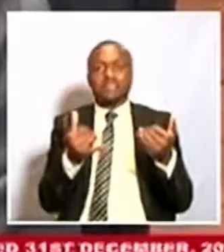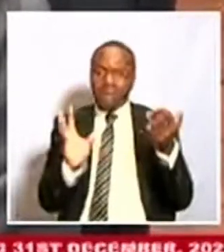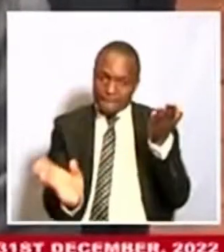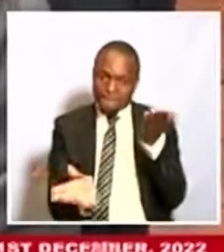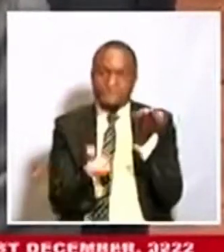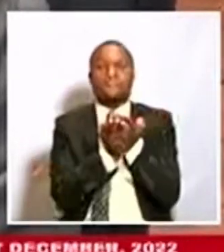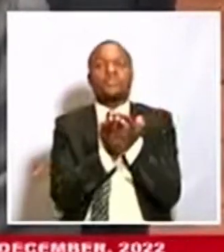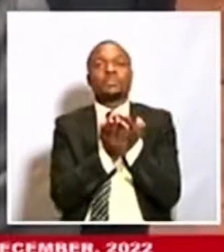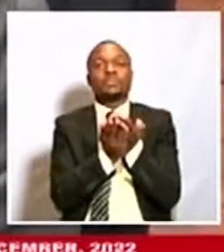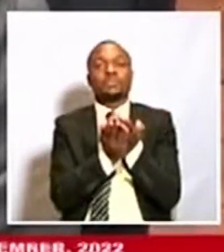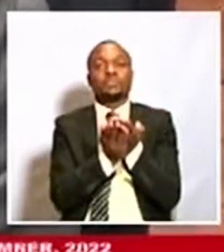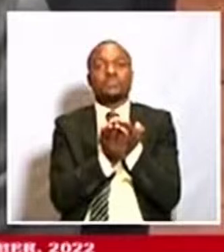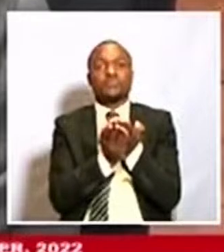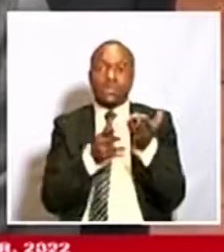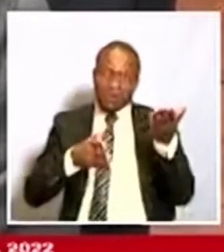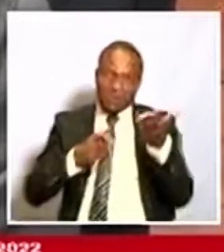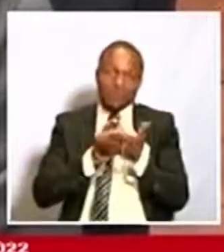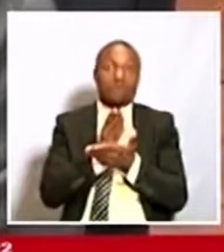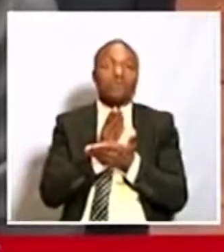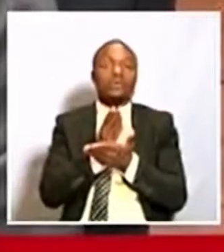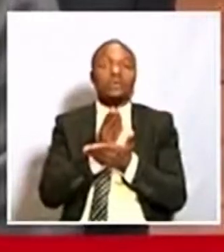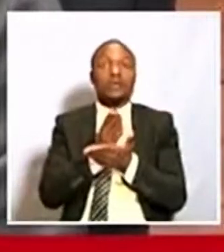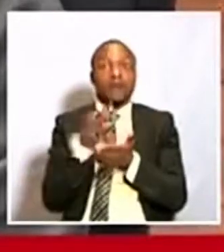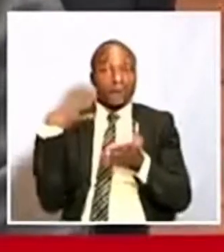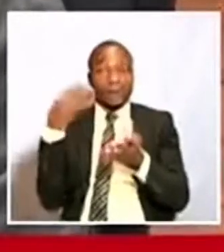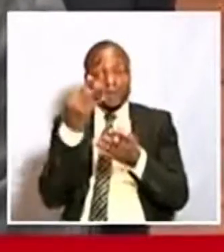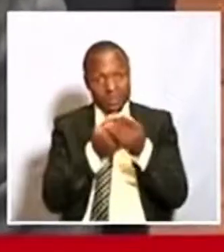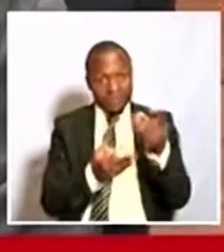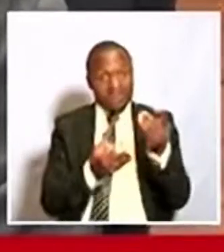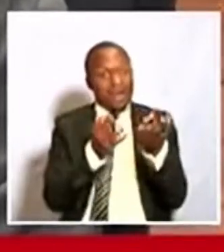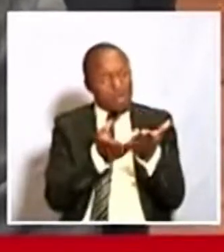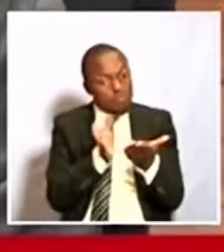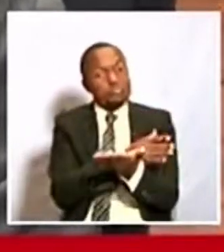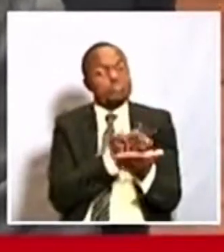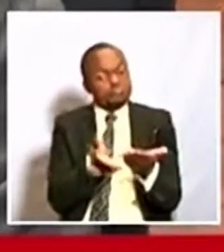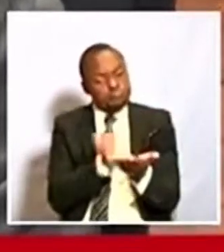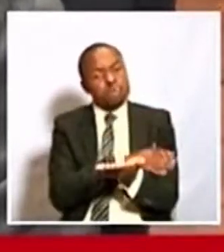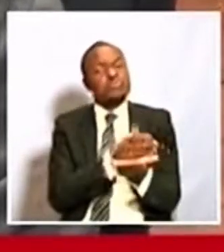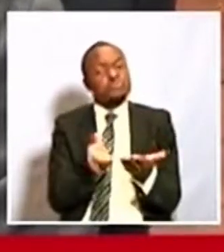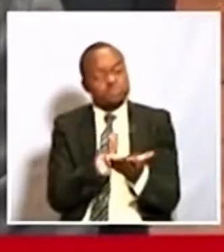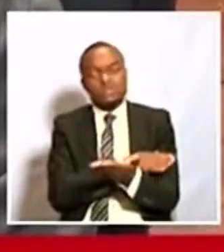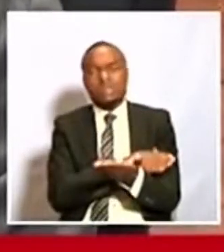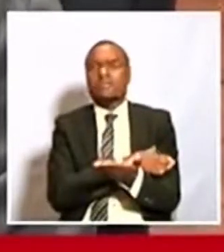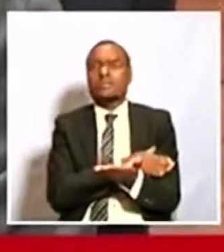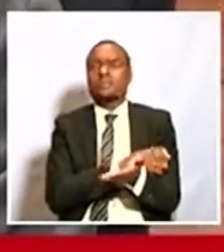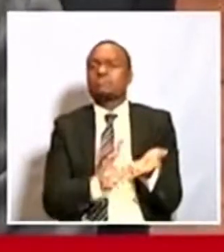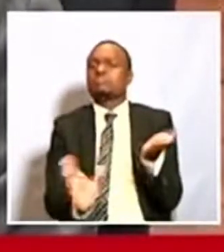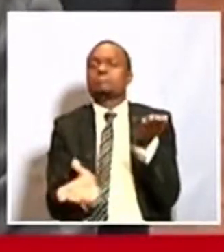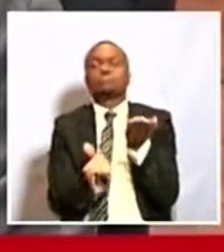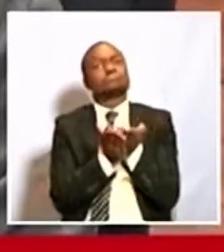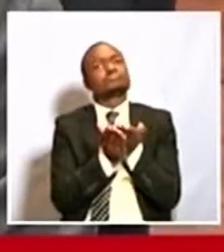attached to the correct application forms. I've perused through the appendix